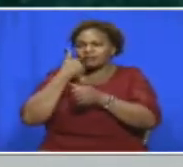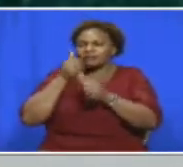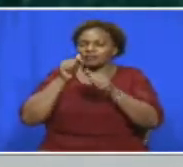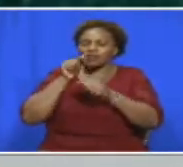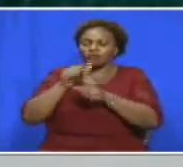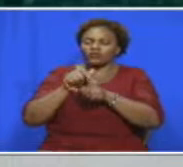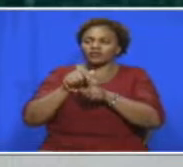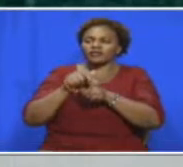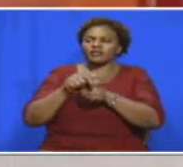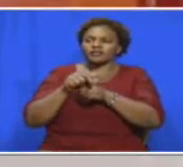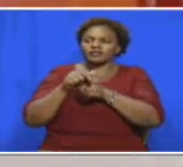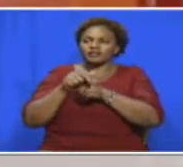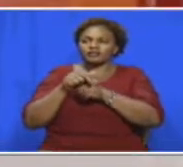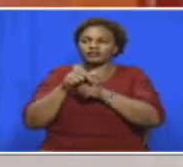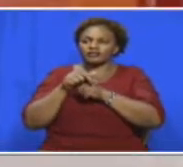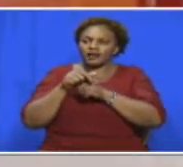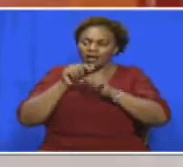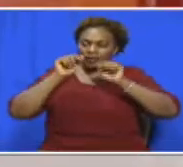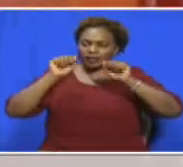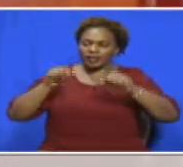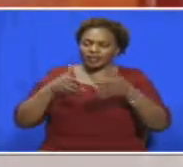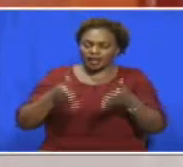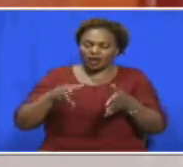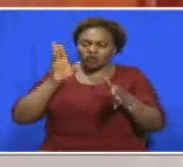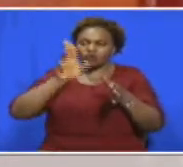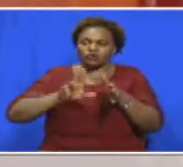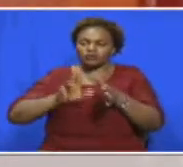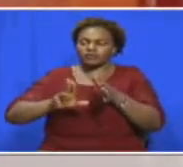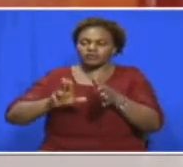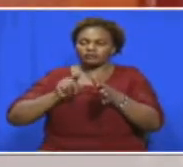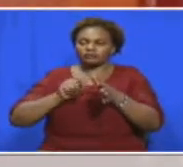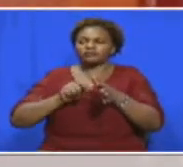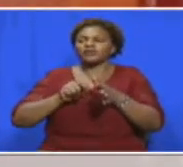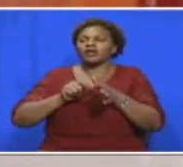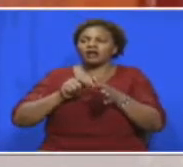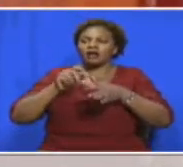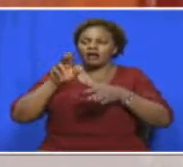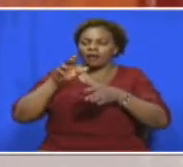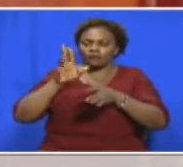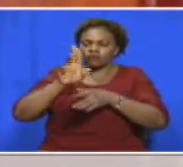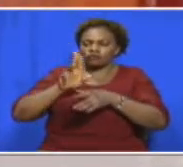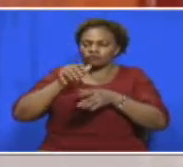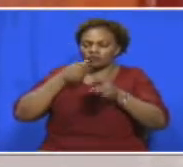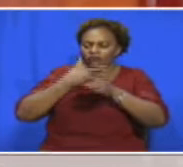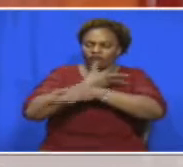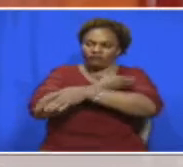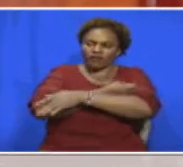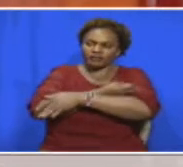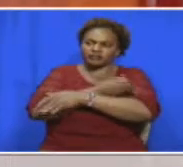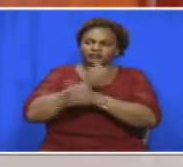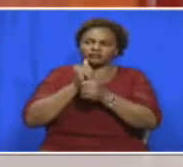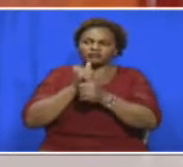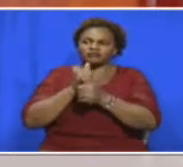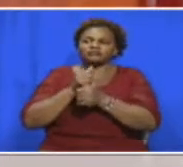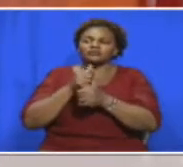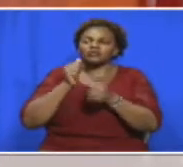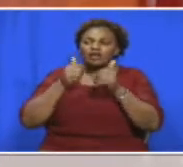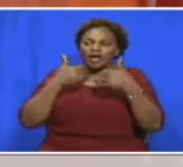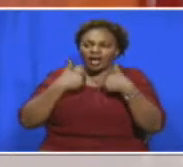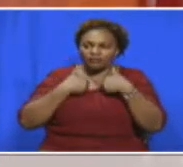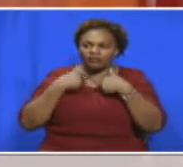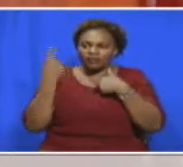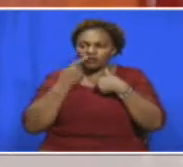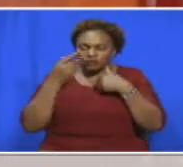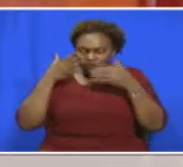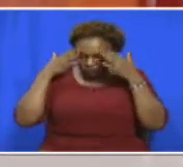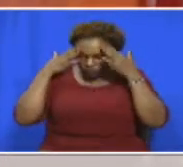these hotspots, you can now use the targeted approach for vaccination, where the vaccines that you have, you only go